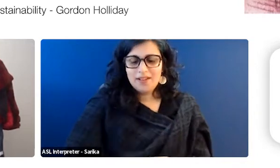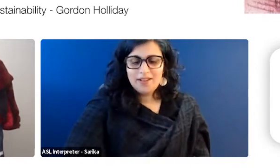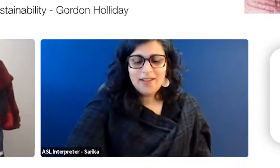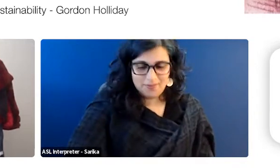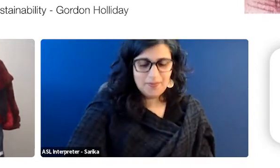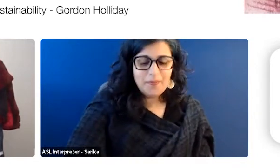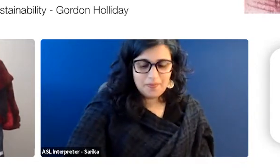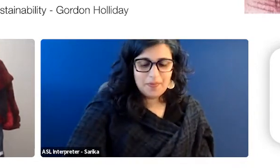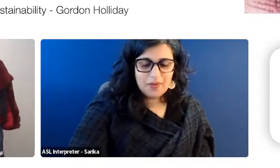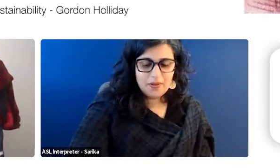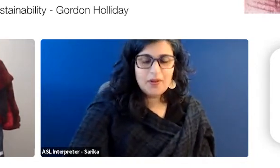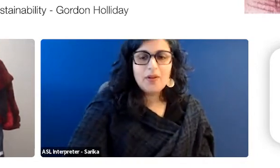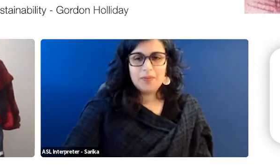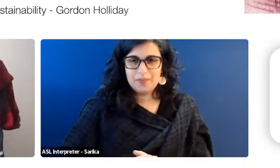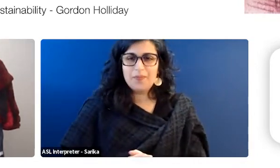regenerative system.